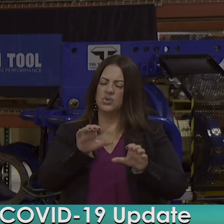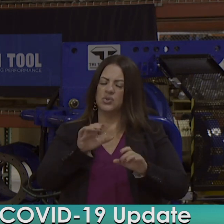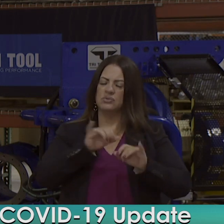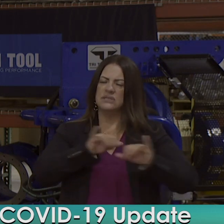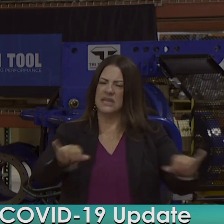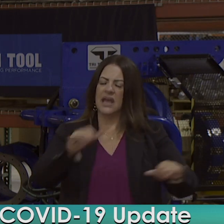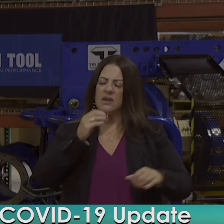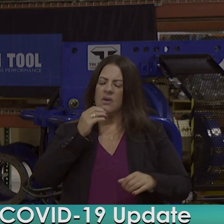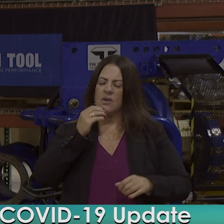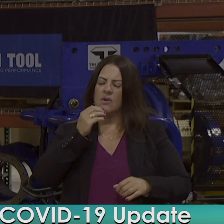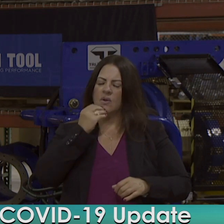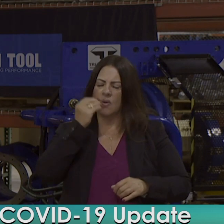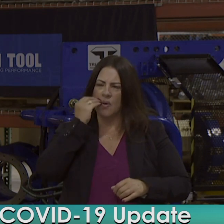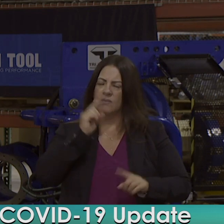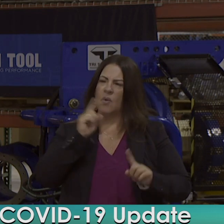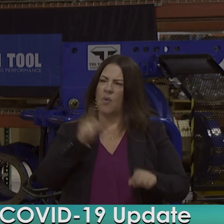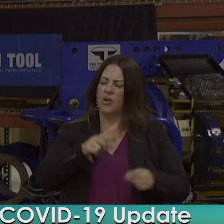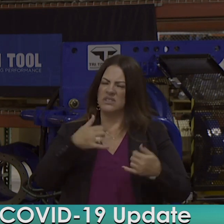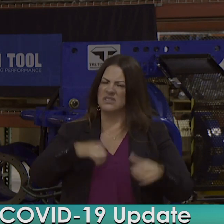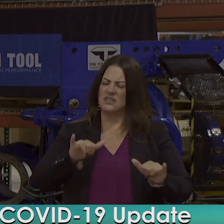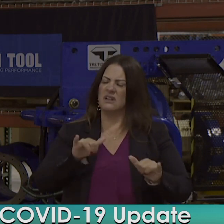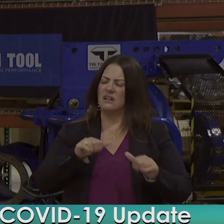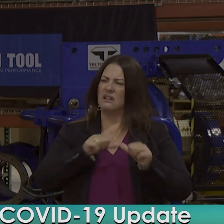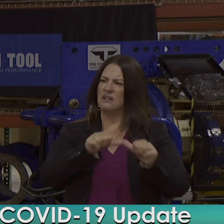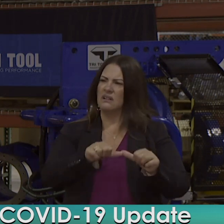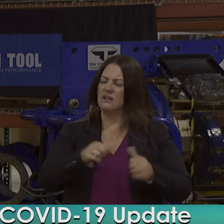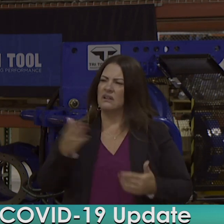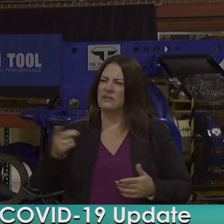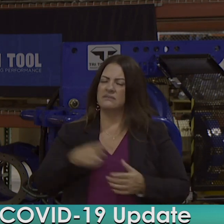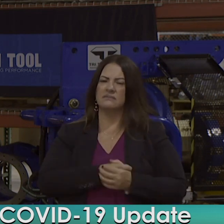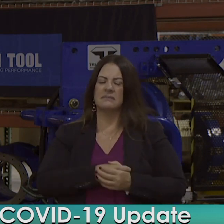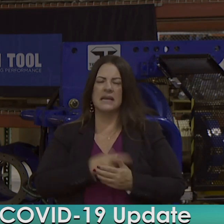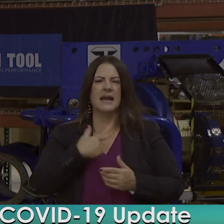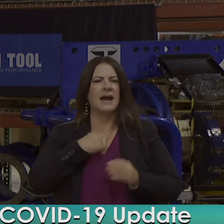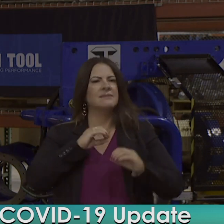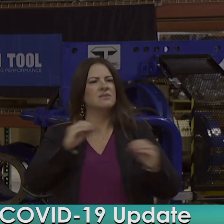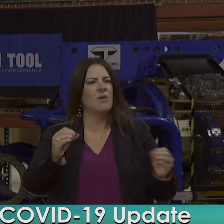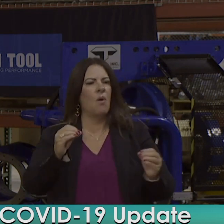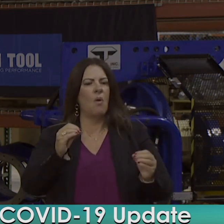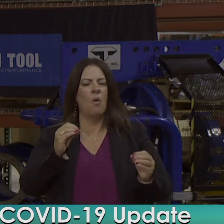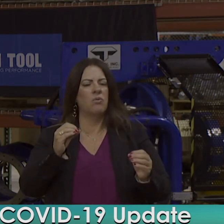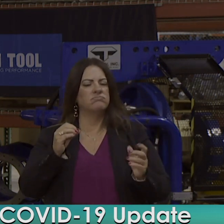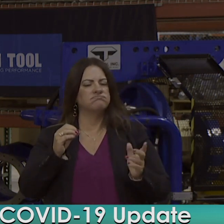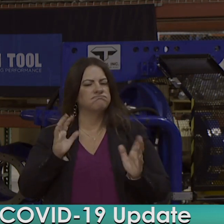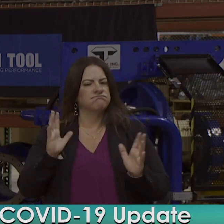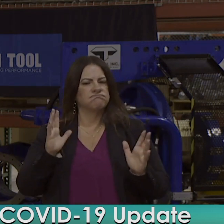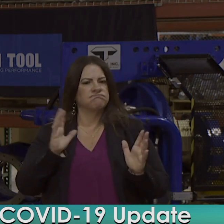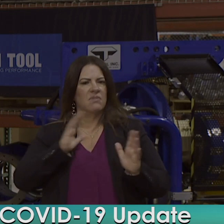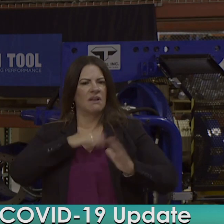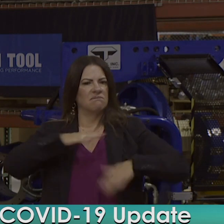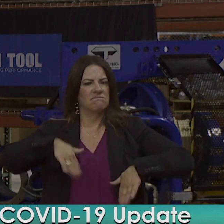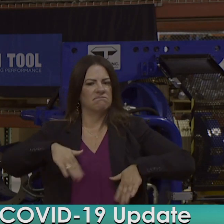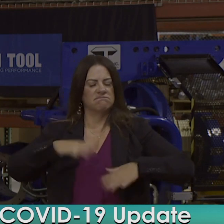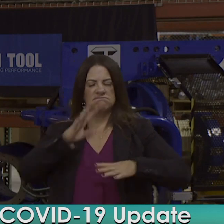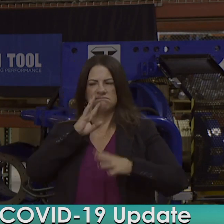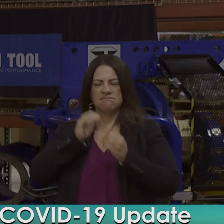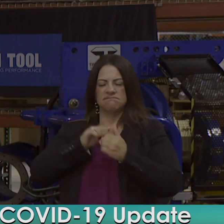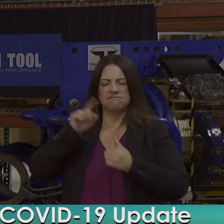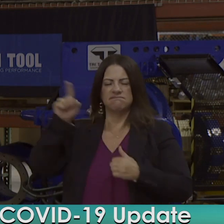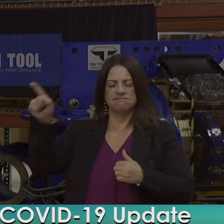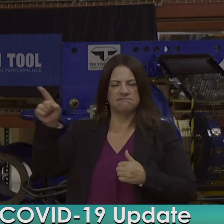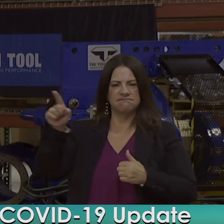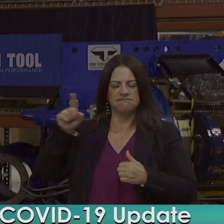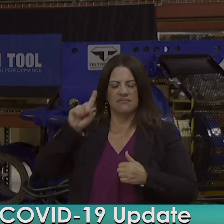I've got to unpack that. I'm not here. I have not had any conversations with the governor you referenced on